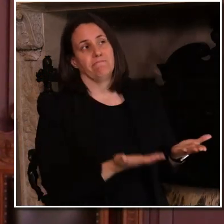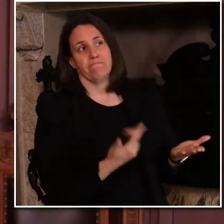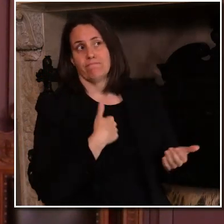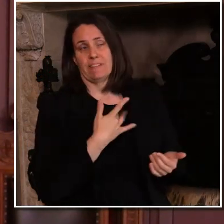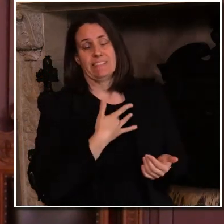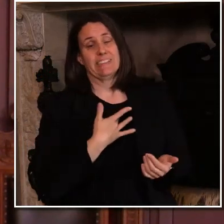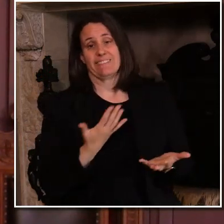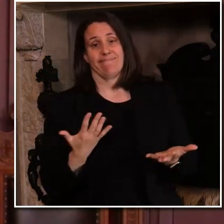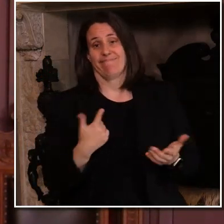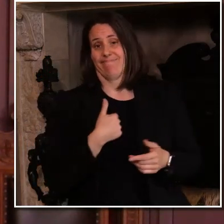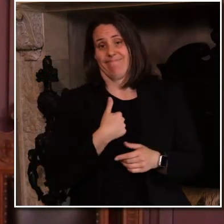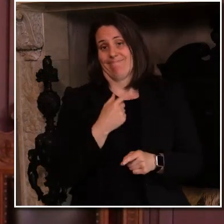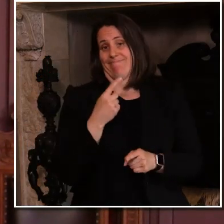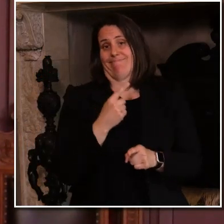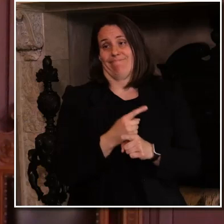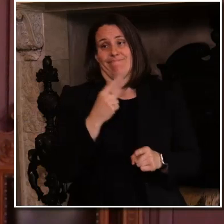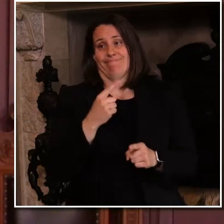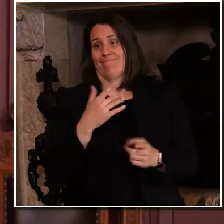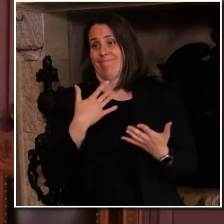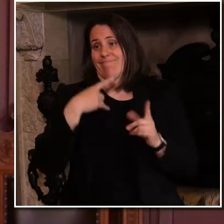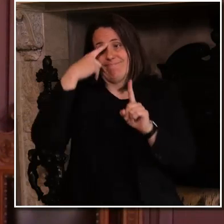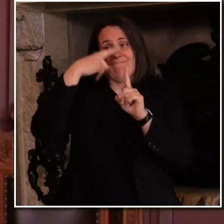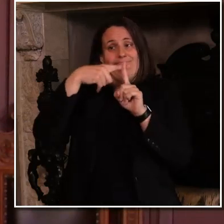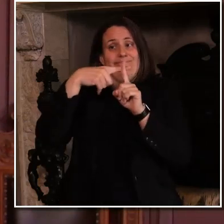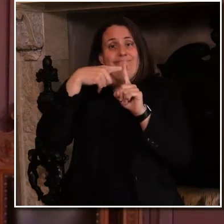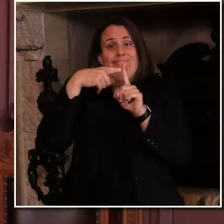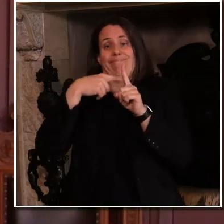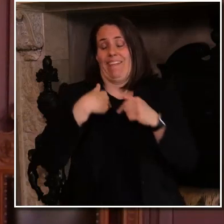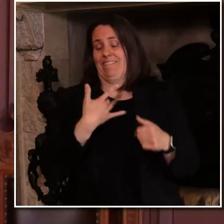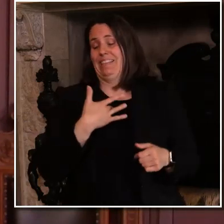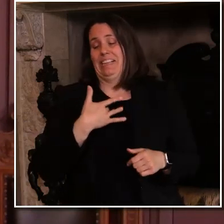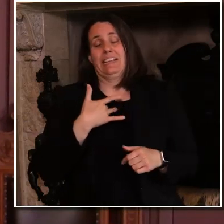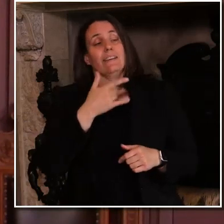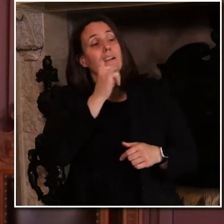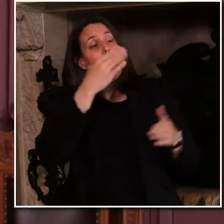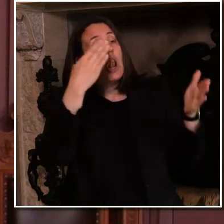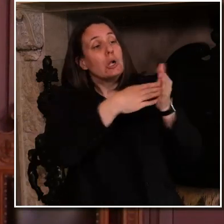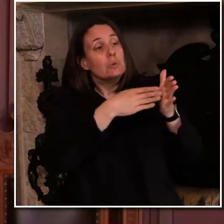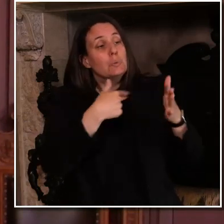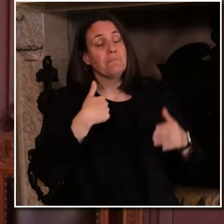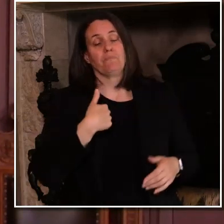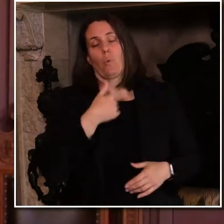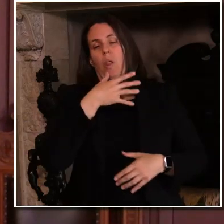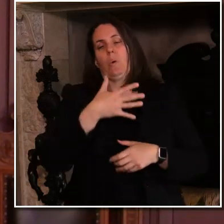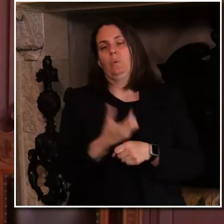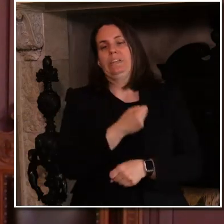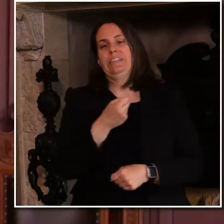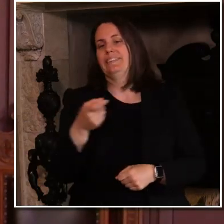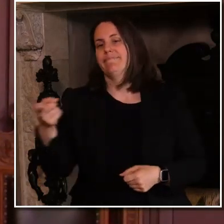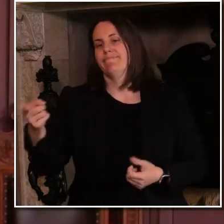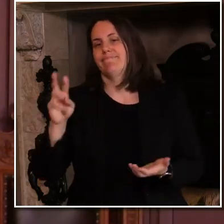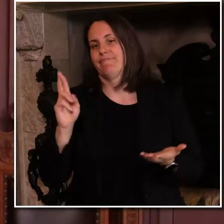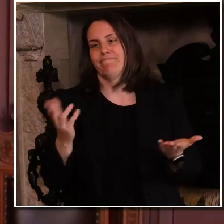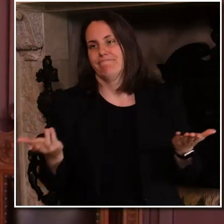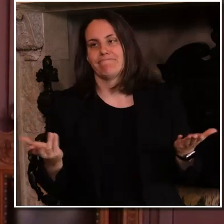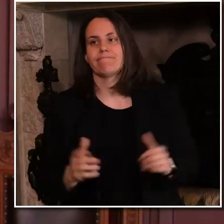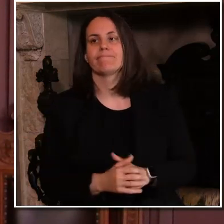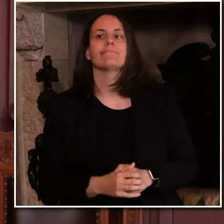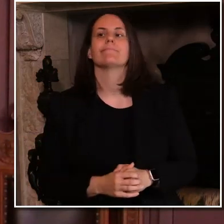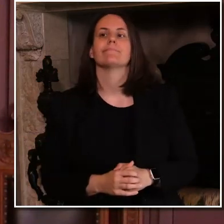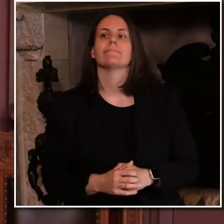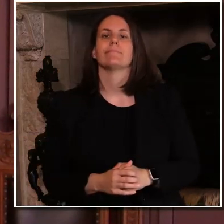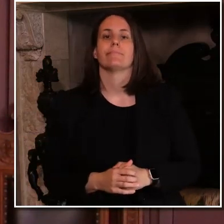beyond this and move forward as a state. It benefits nobody, frankly. And we've had good